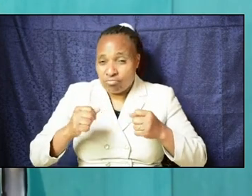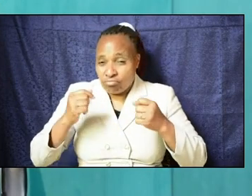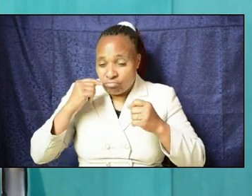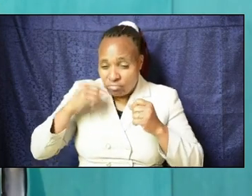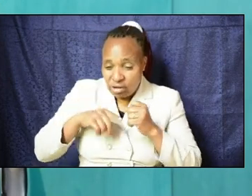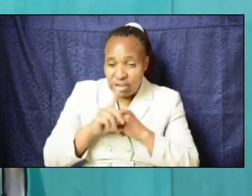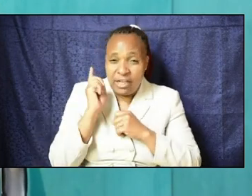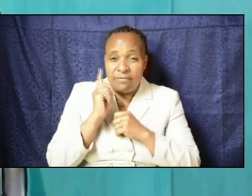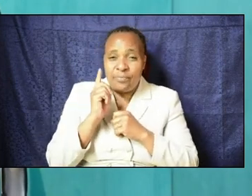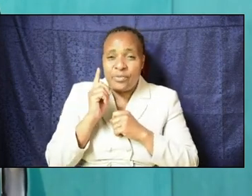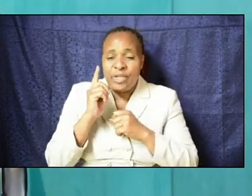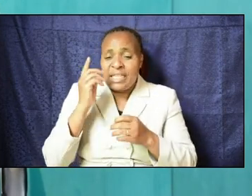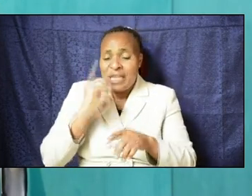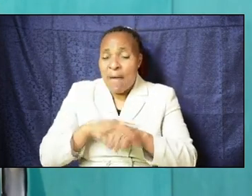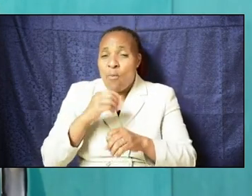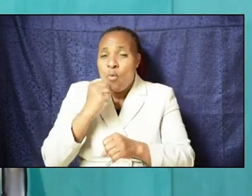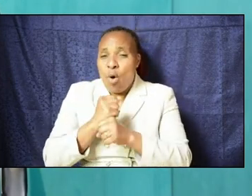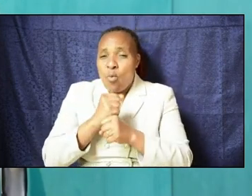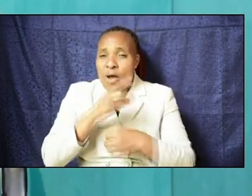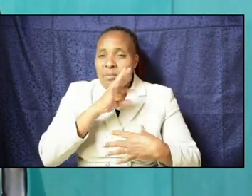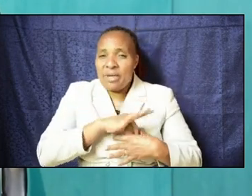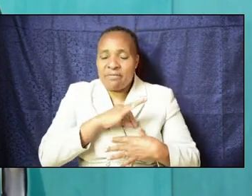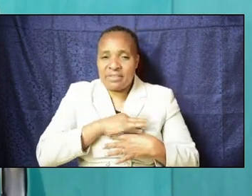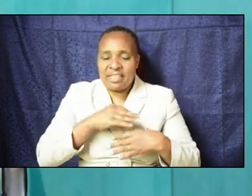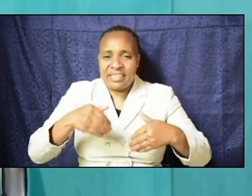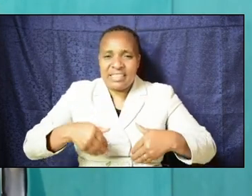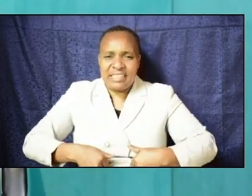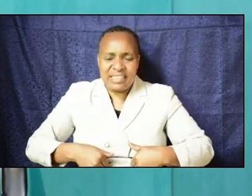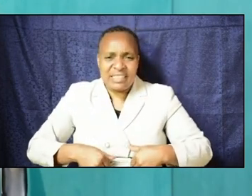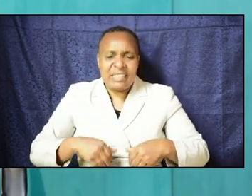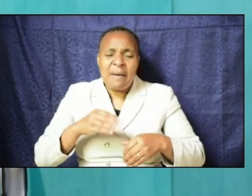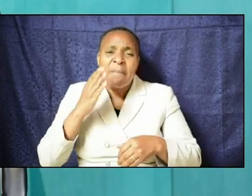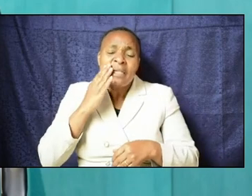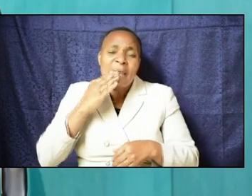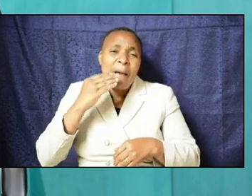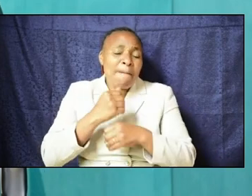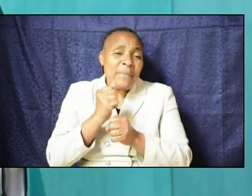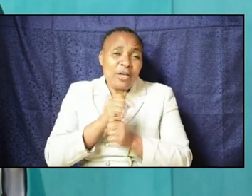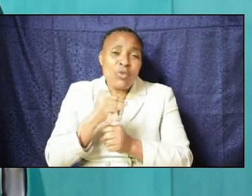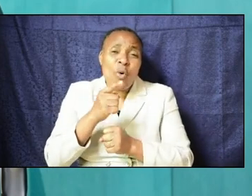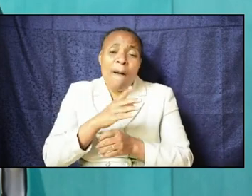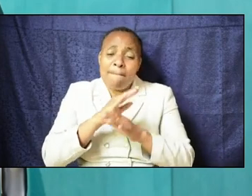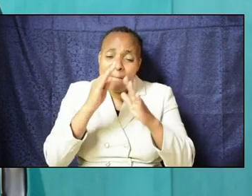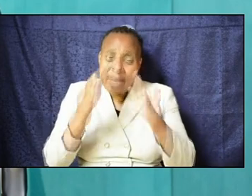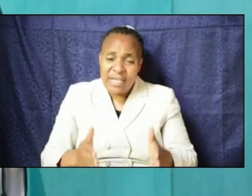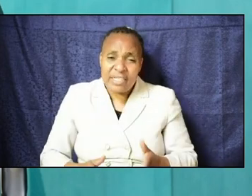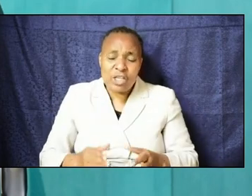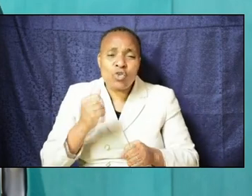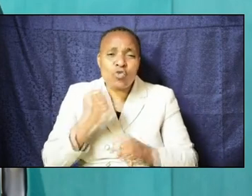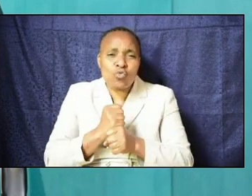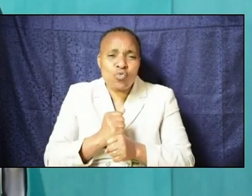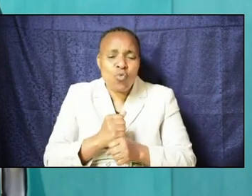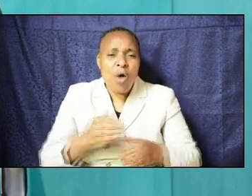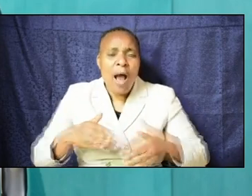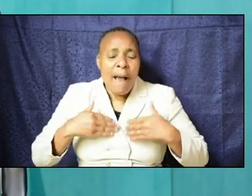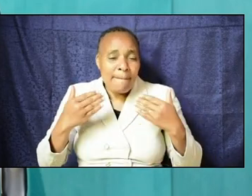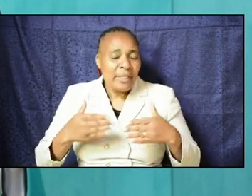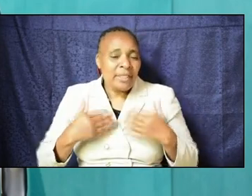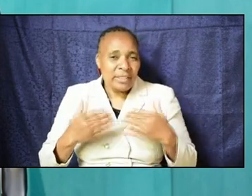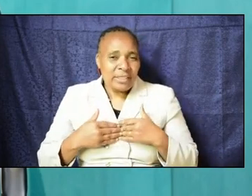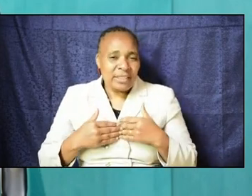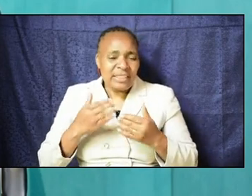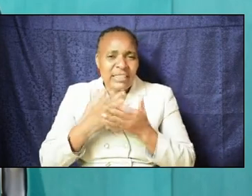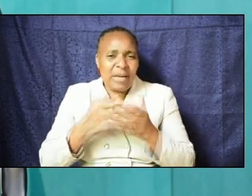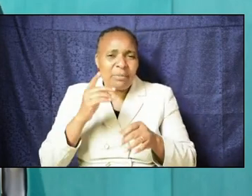there are benefits, of course. So as teens class, let's say if your mom tells you to make your bed, do it with pride and happiness.